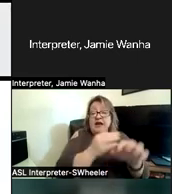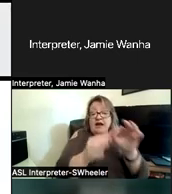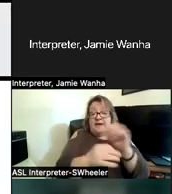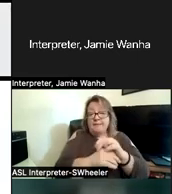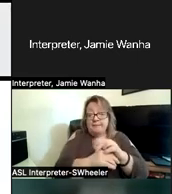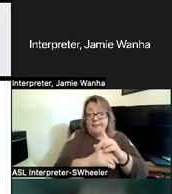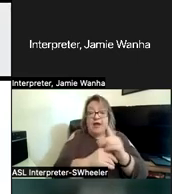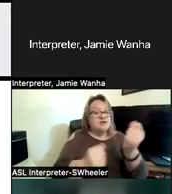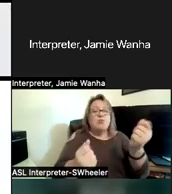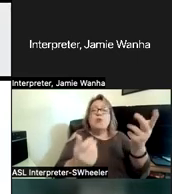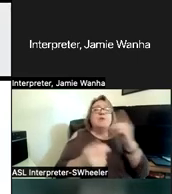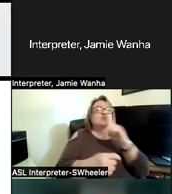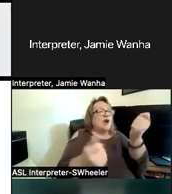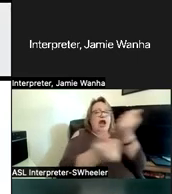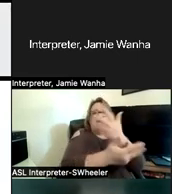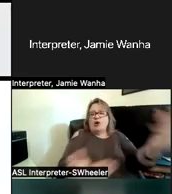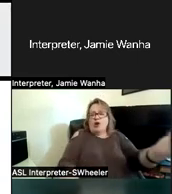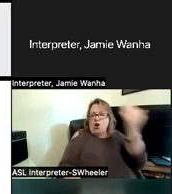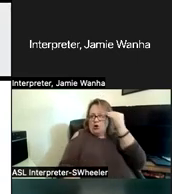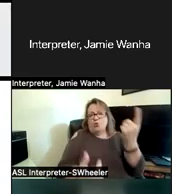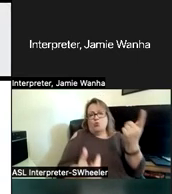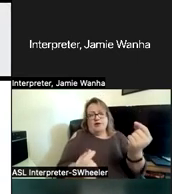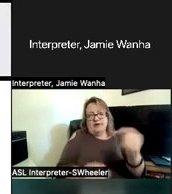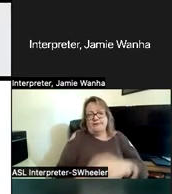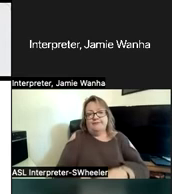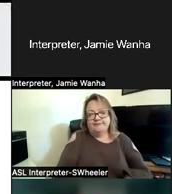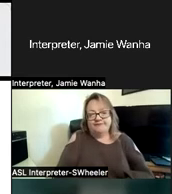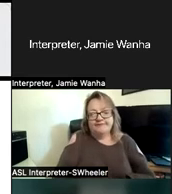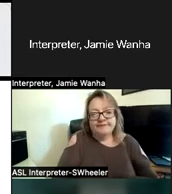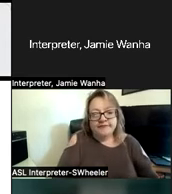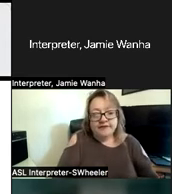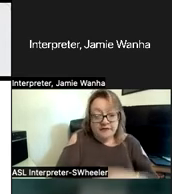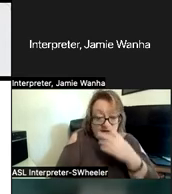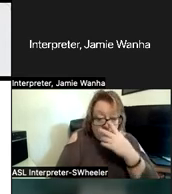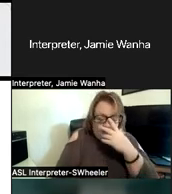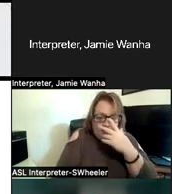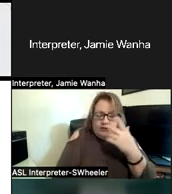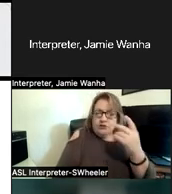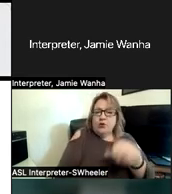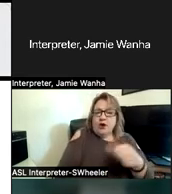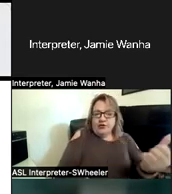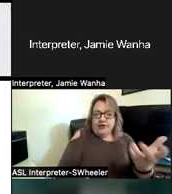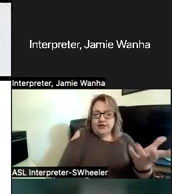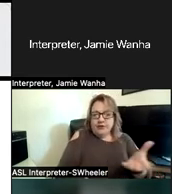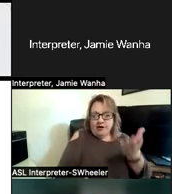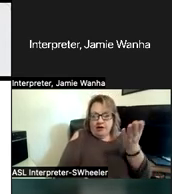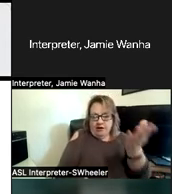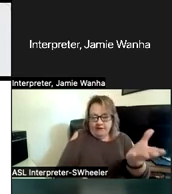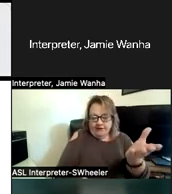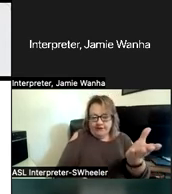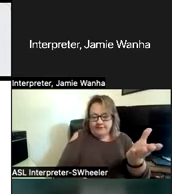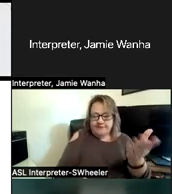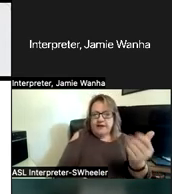knows what we do and where what to help with when that time comes. So a couple other things that we offer, and this is a